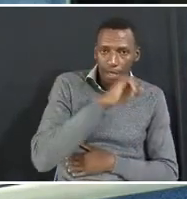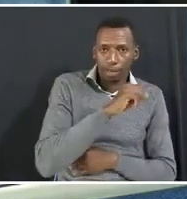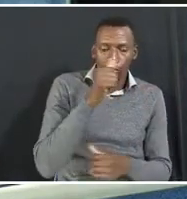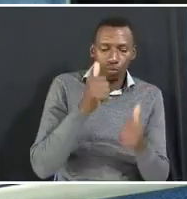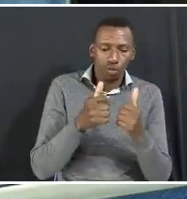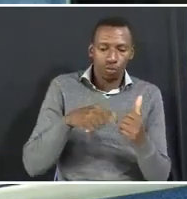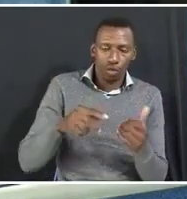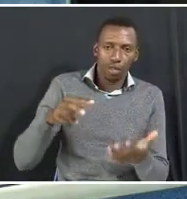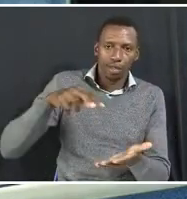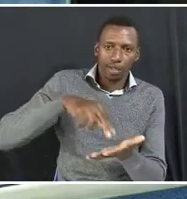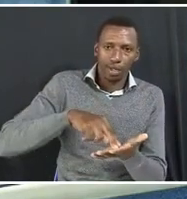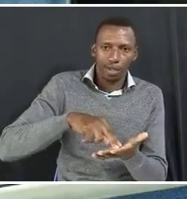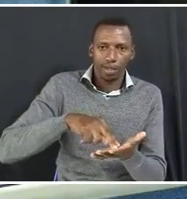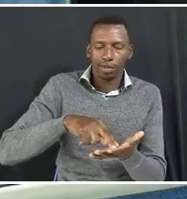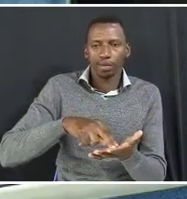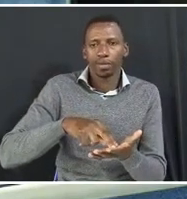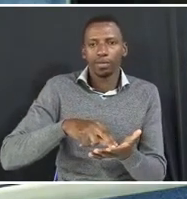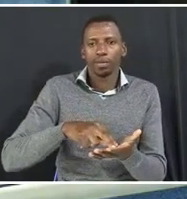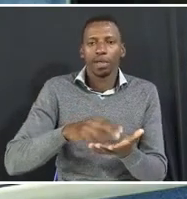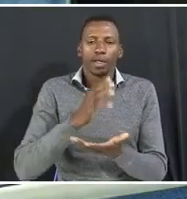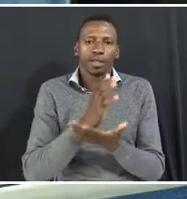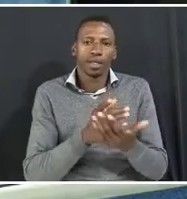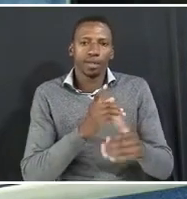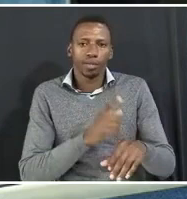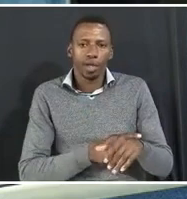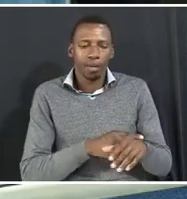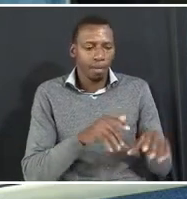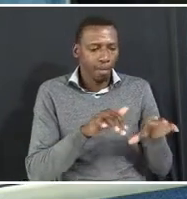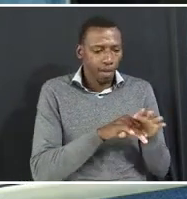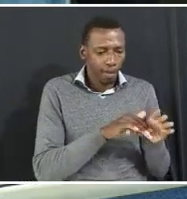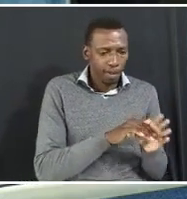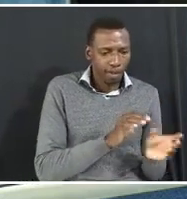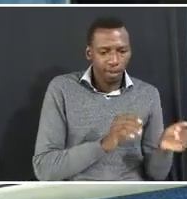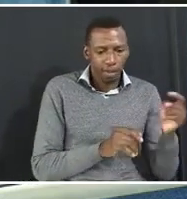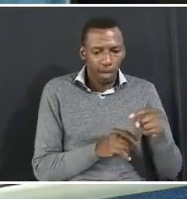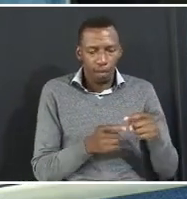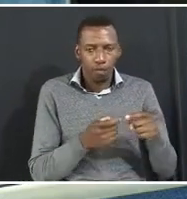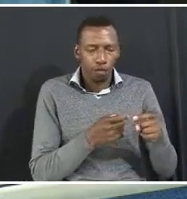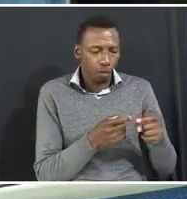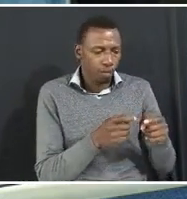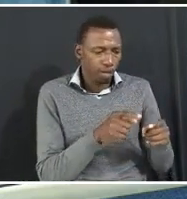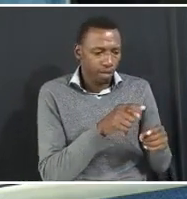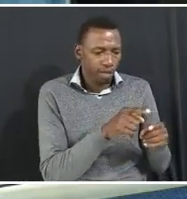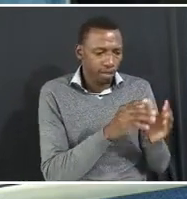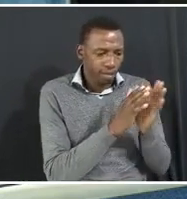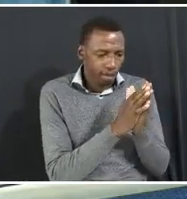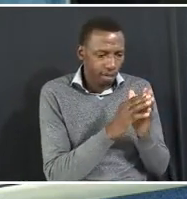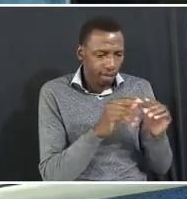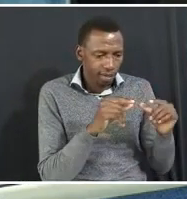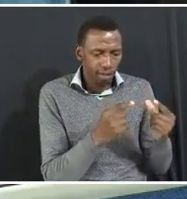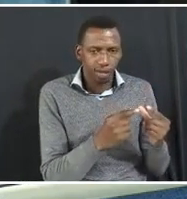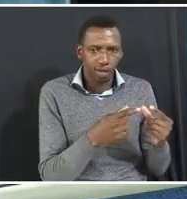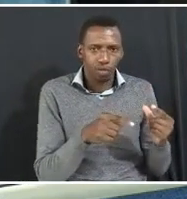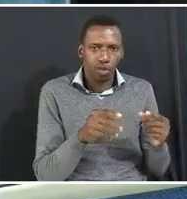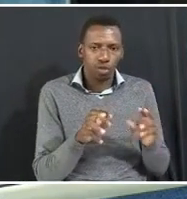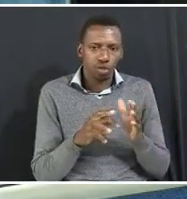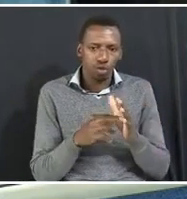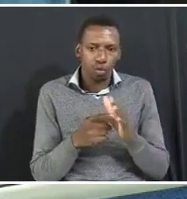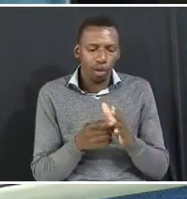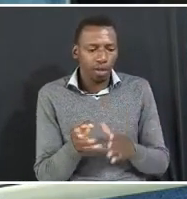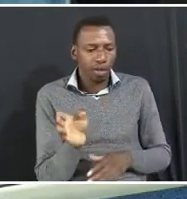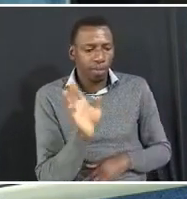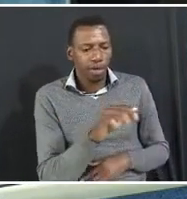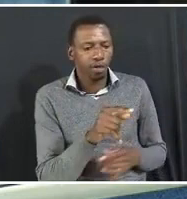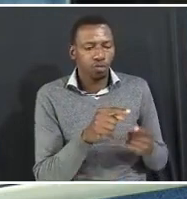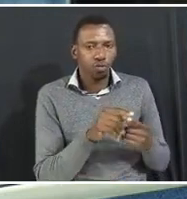fill. In some cases, members will come who belong to, say, a given prayer cell, and they have a need. We usually refer them to the